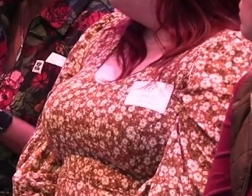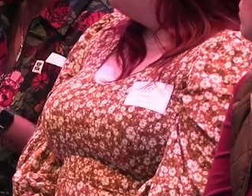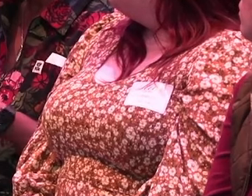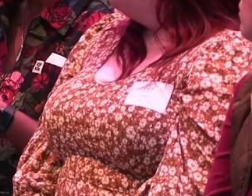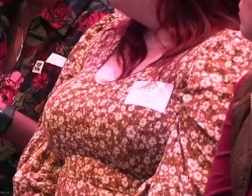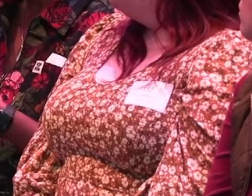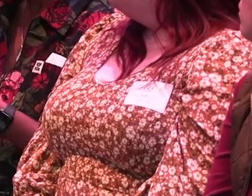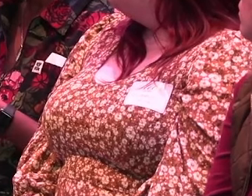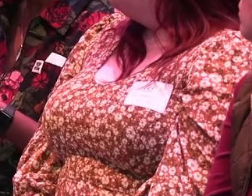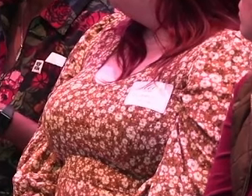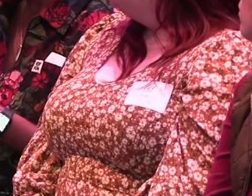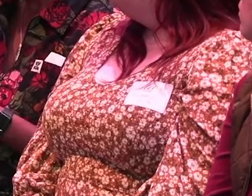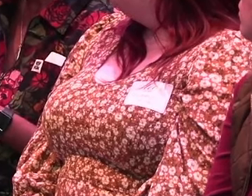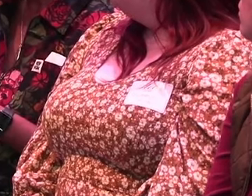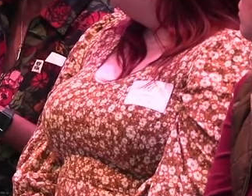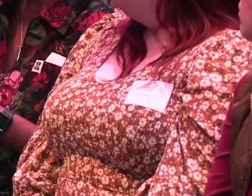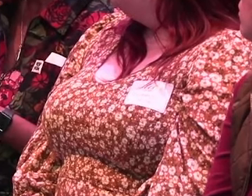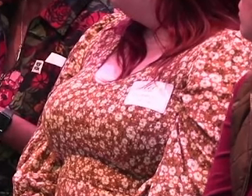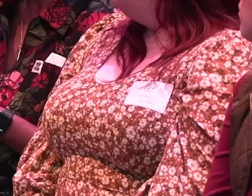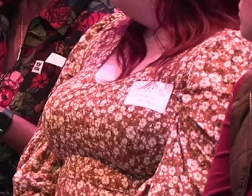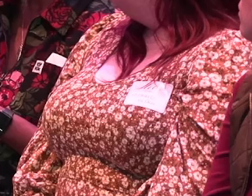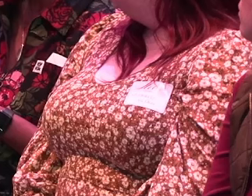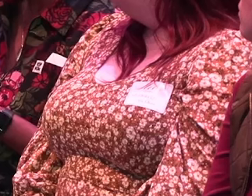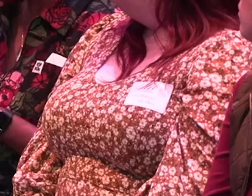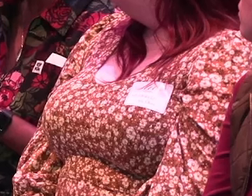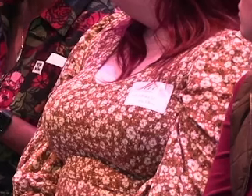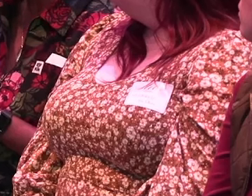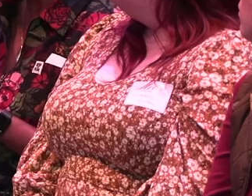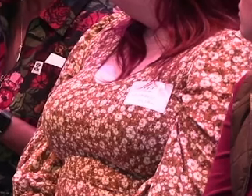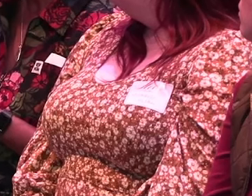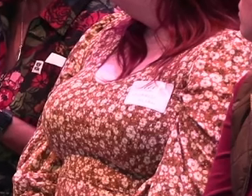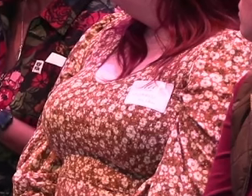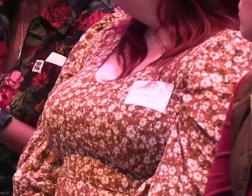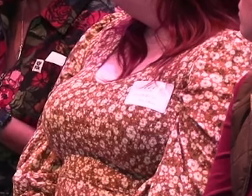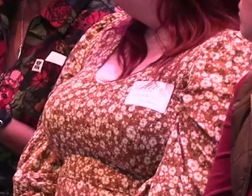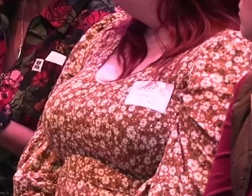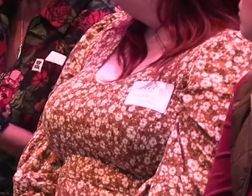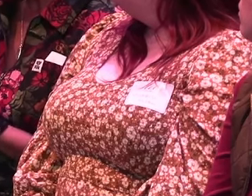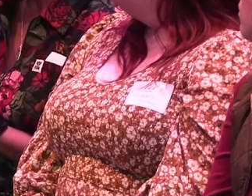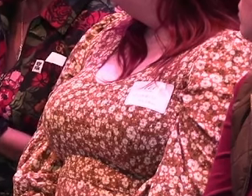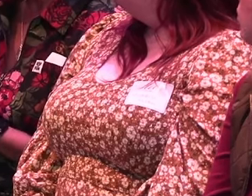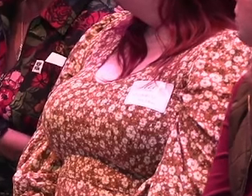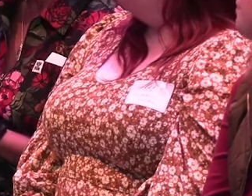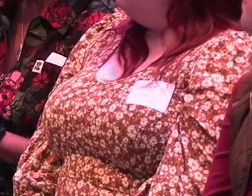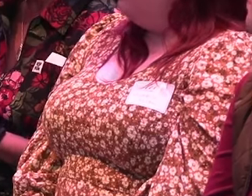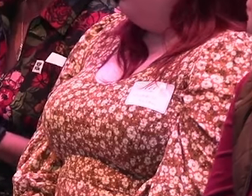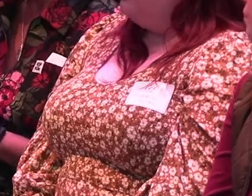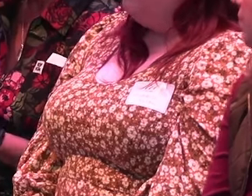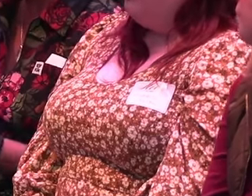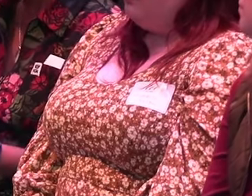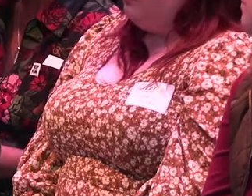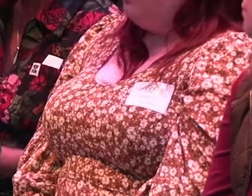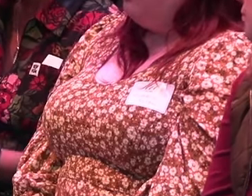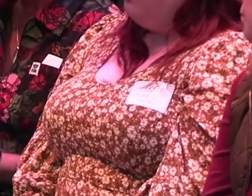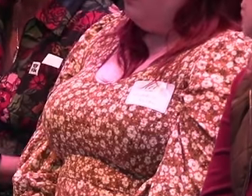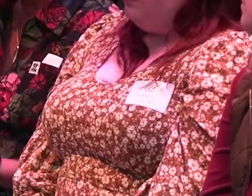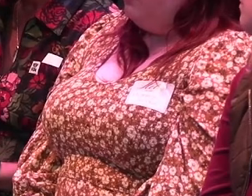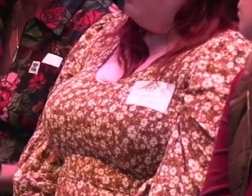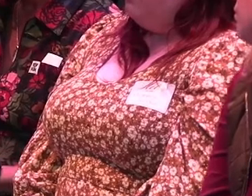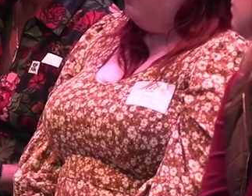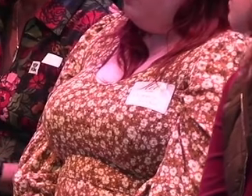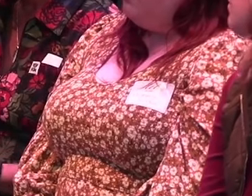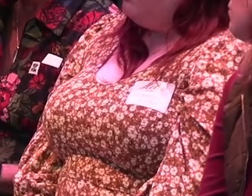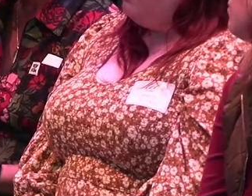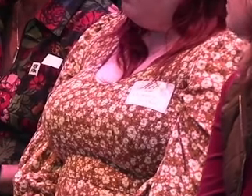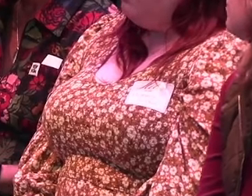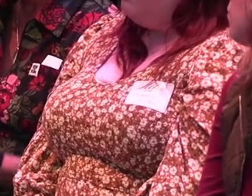not resources for profitability, but resources for sustainability and longevity. And so thinking about how can